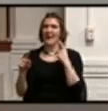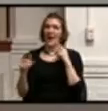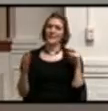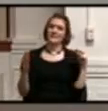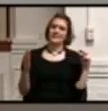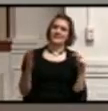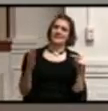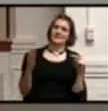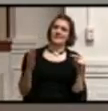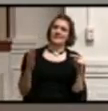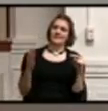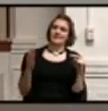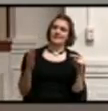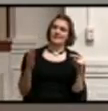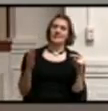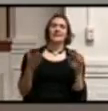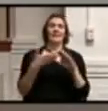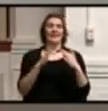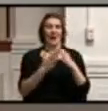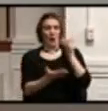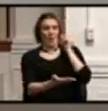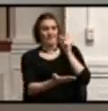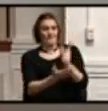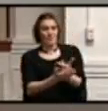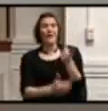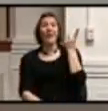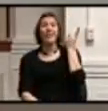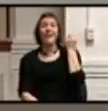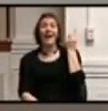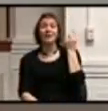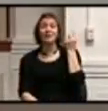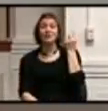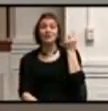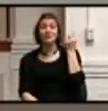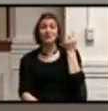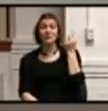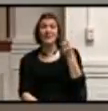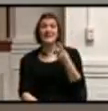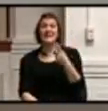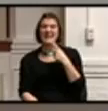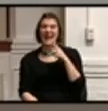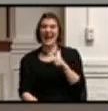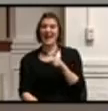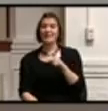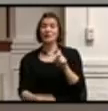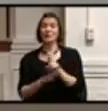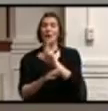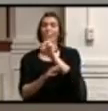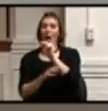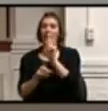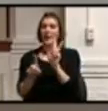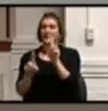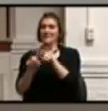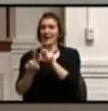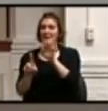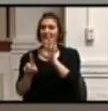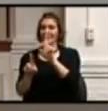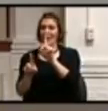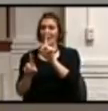worded and was approved at town meeting, it said it was going to be taken from the unassigned fund balance.